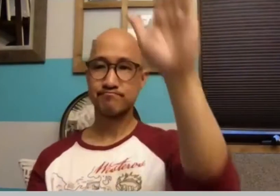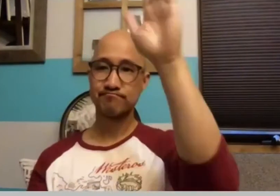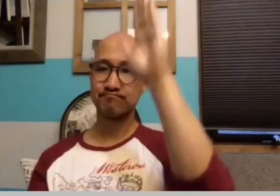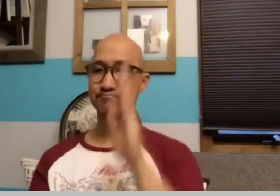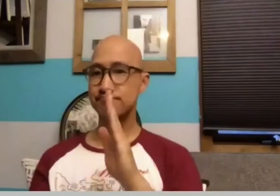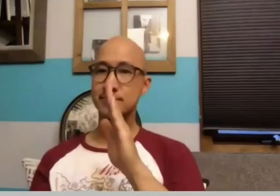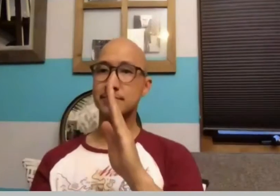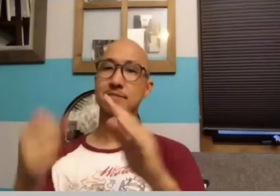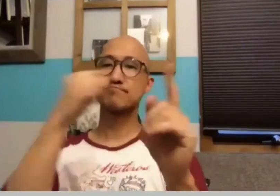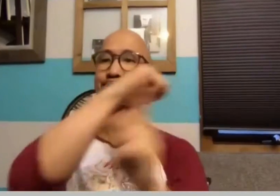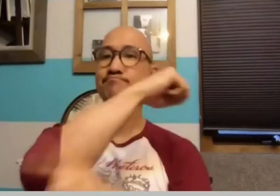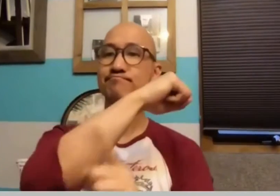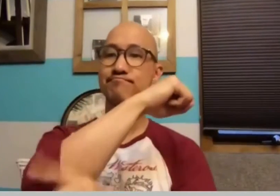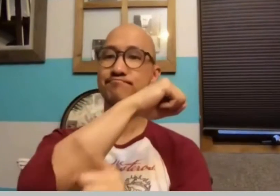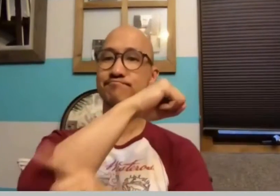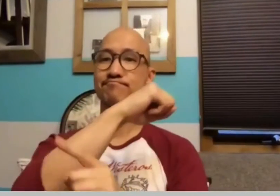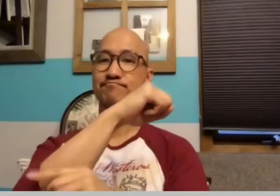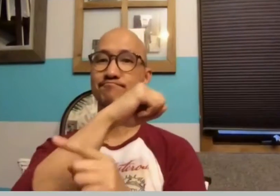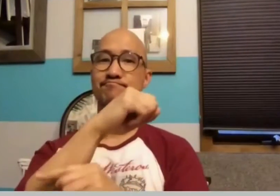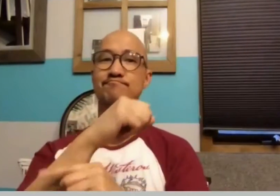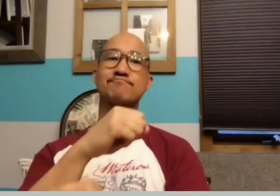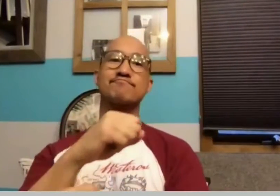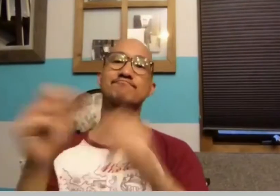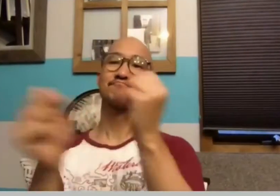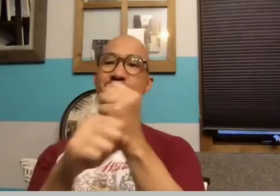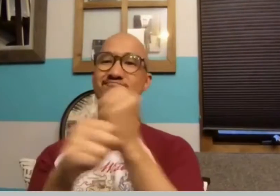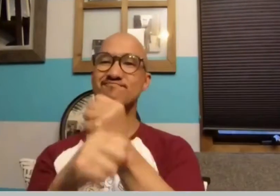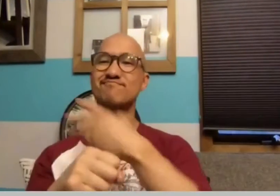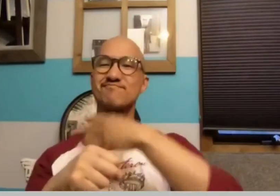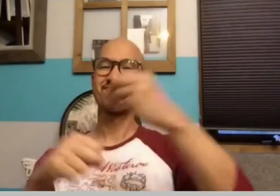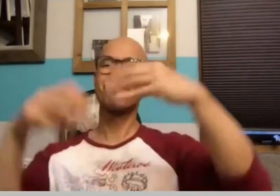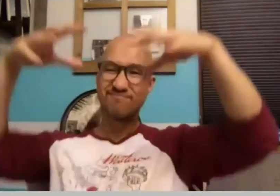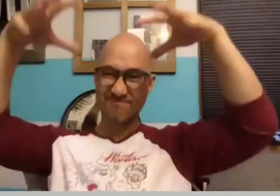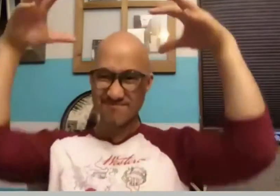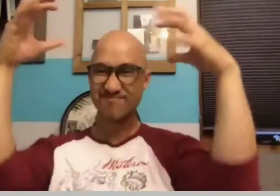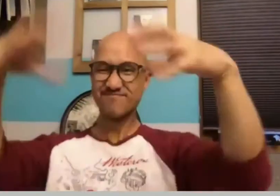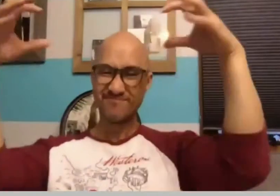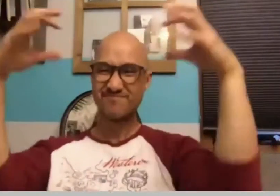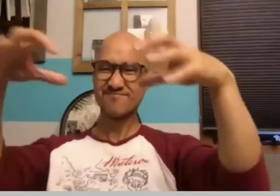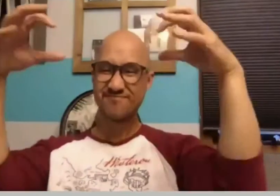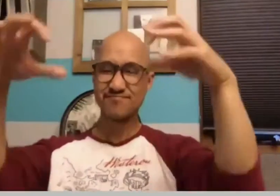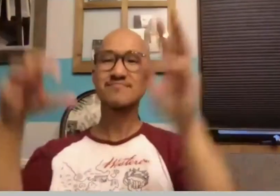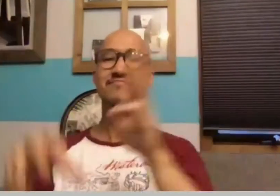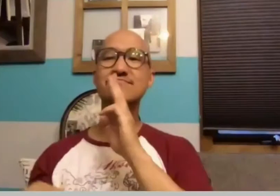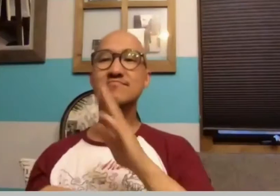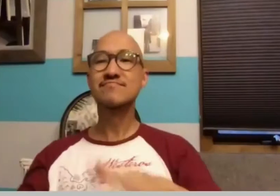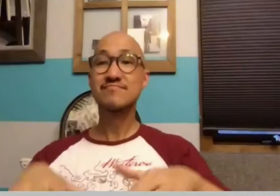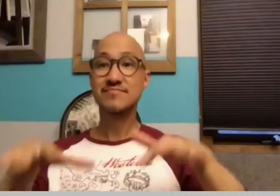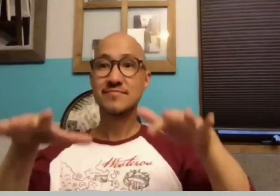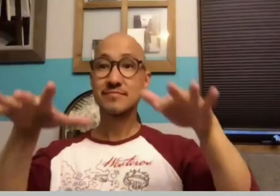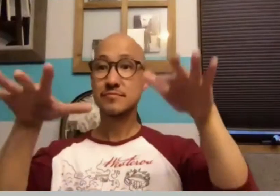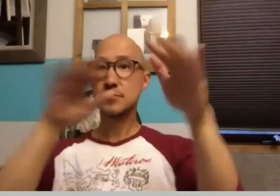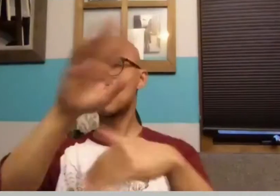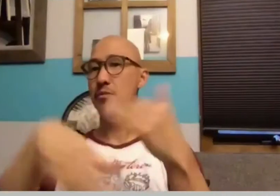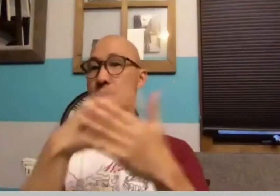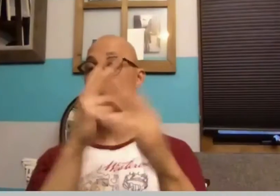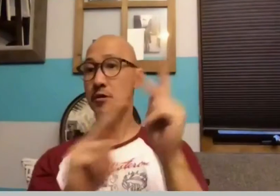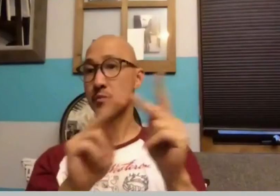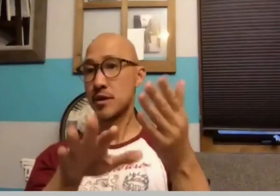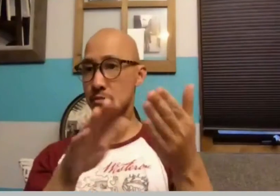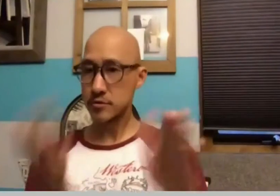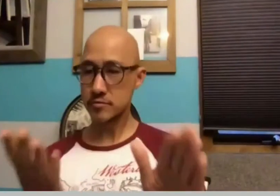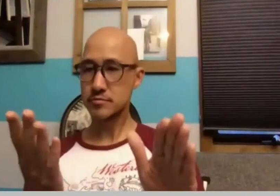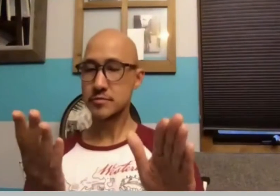read that the world basically went right back to where it was beforehand. So that reset didn't quite, do